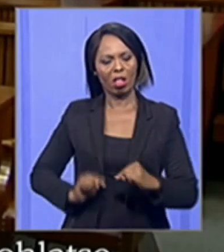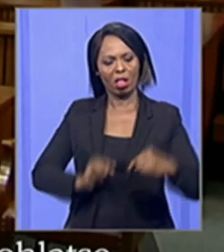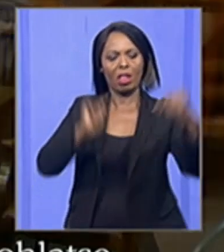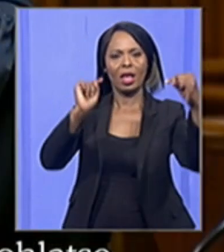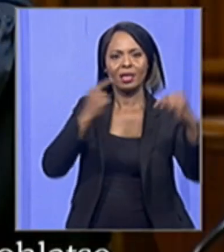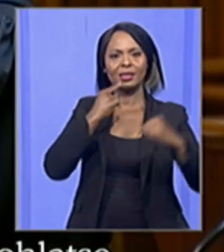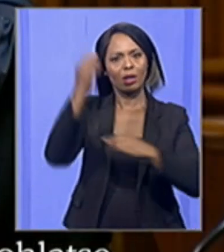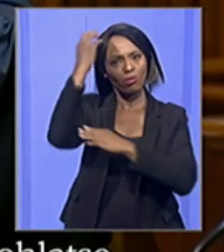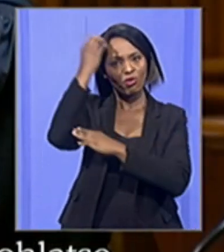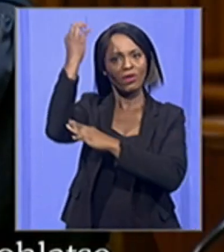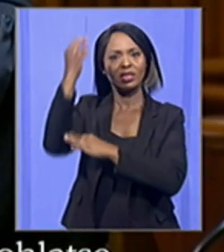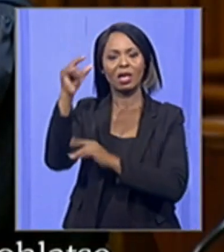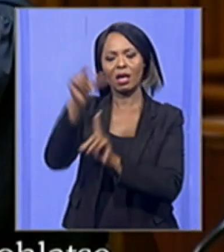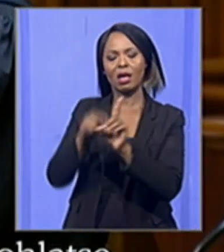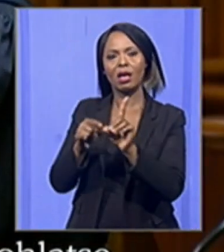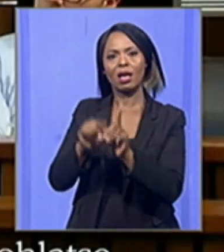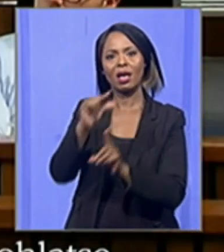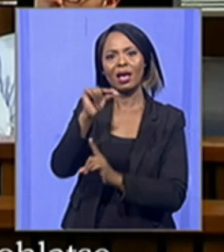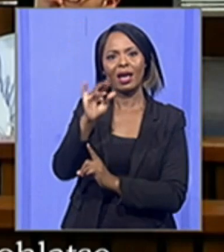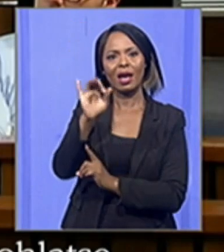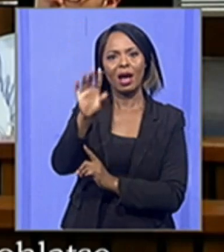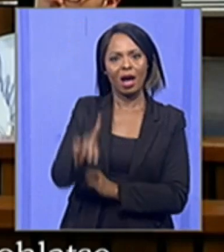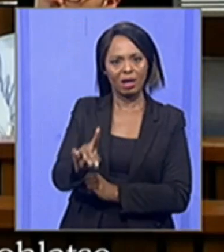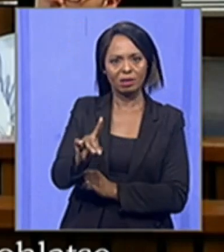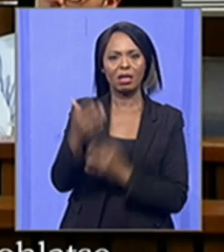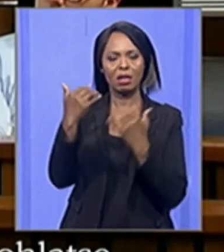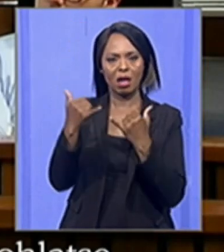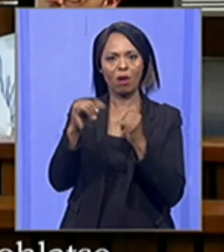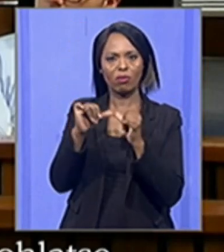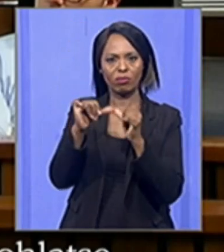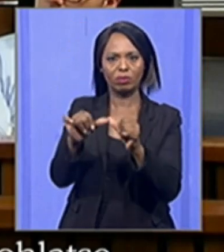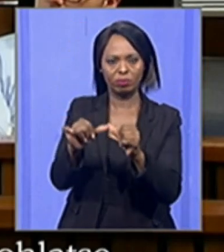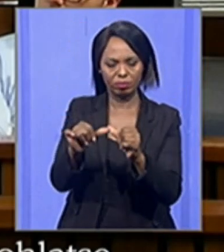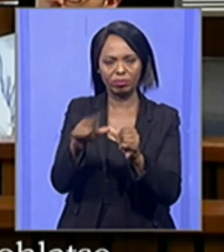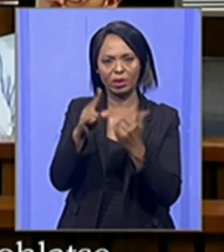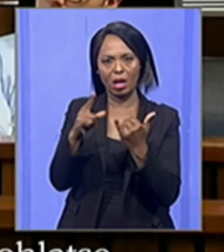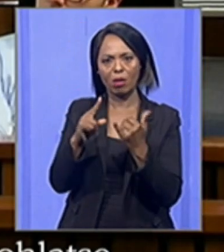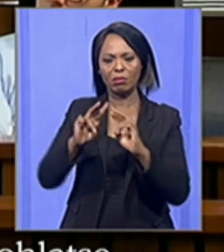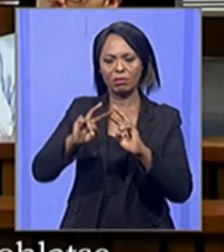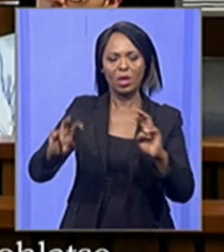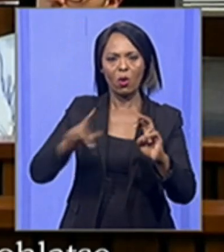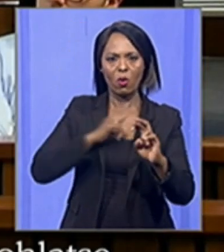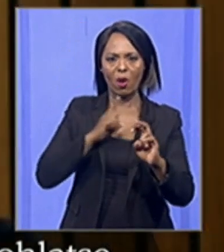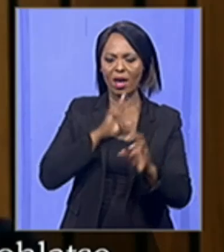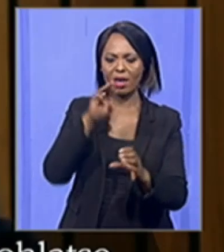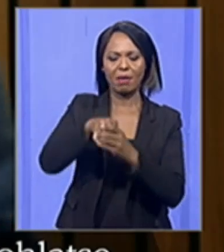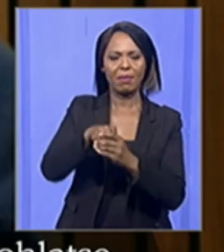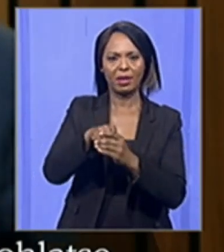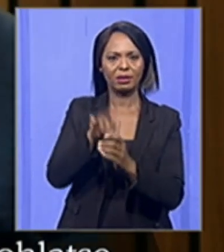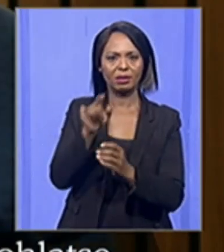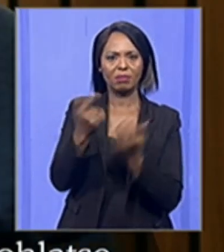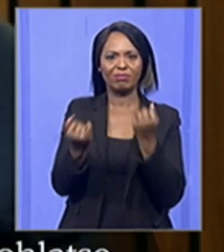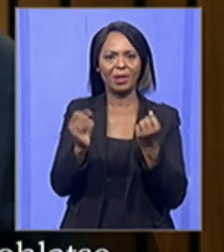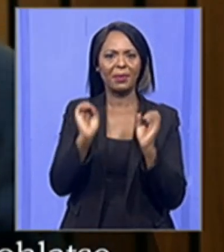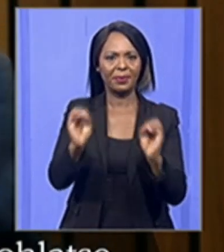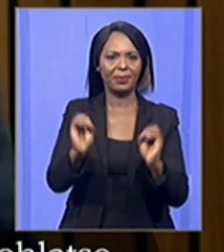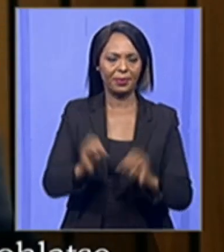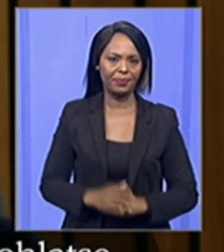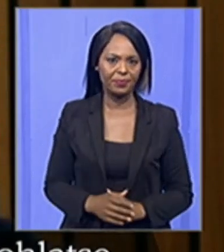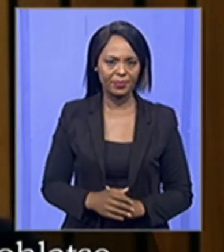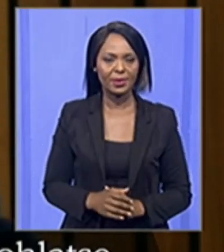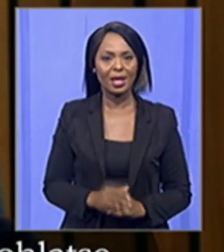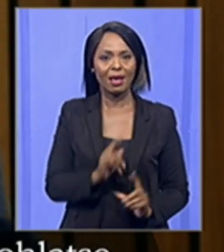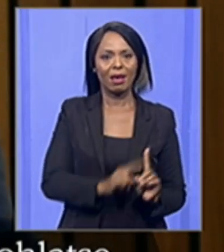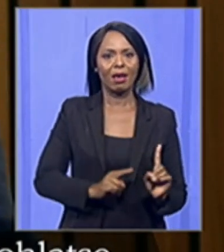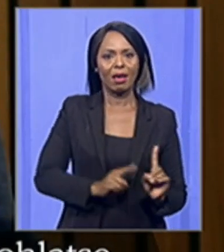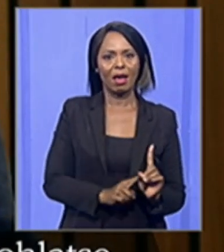Professor Gerald Labuskaghni e tla gatelela mogononelwa ka ge e sa amane le molato o o lego pele ga kgorotsheko. Labuskaghni